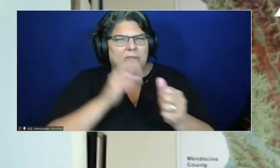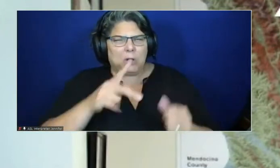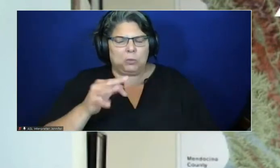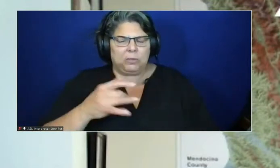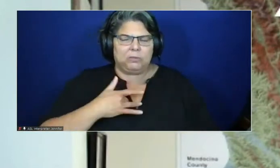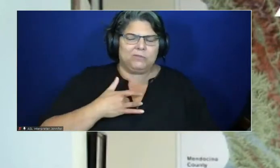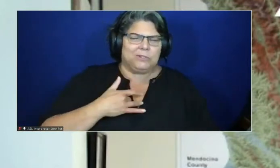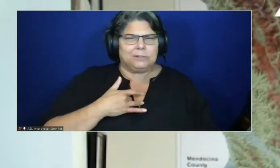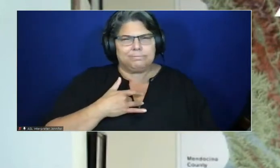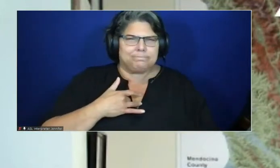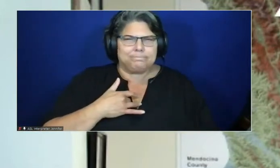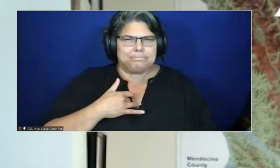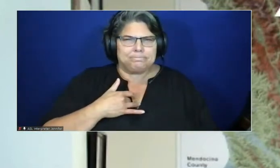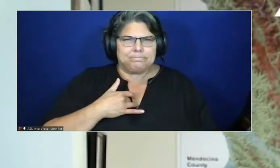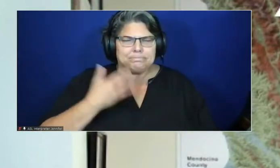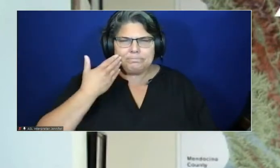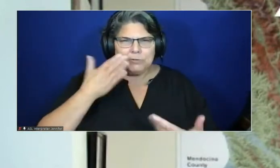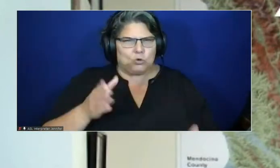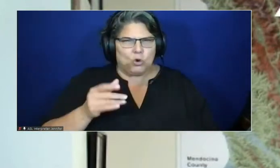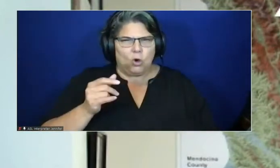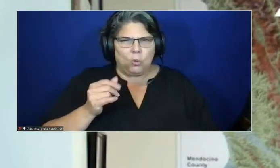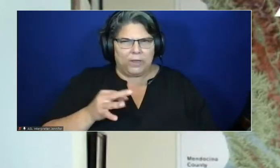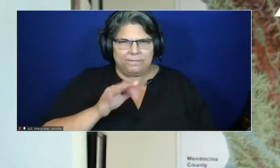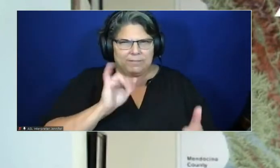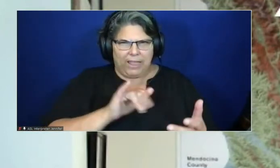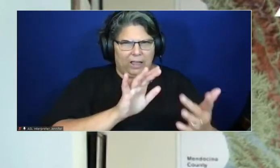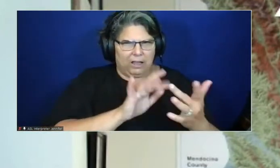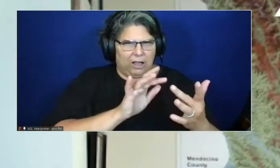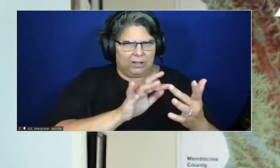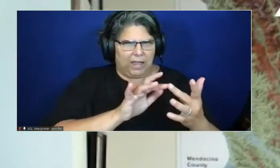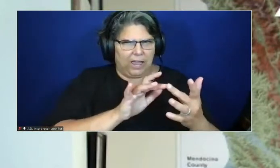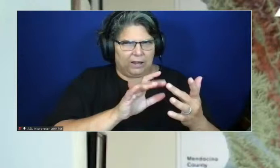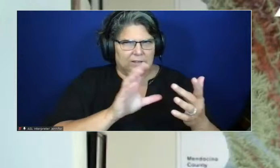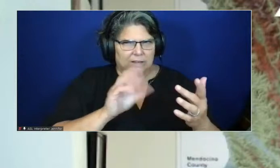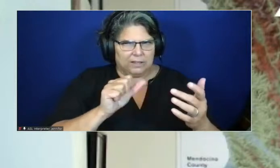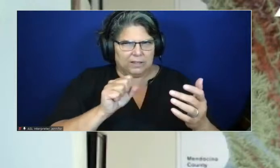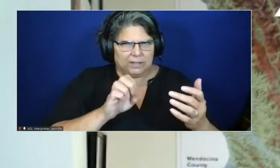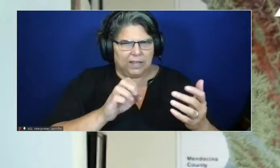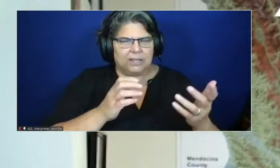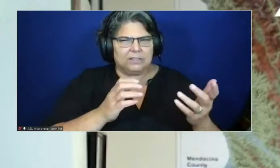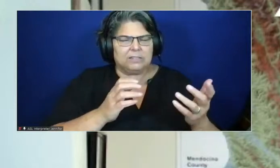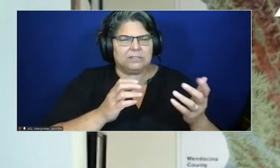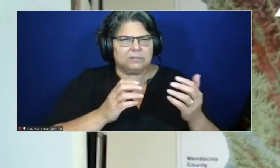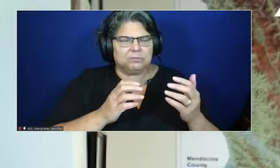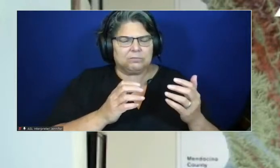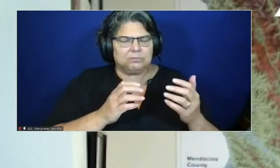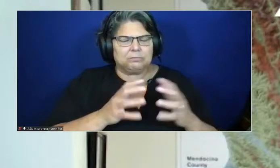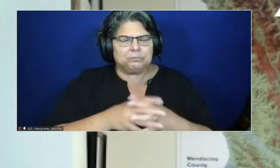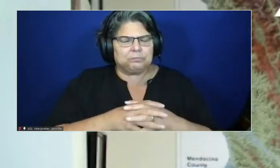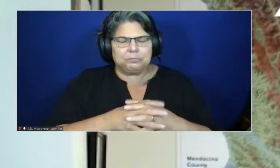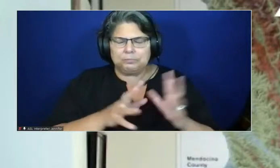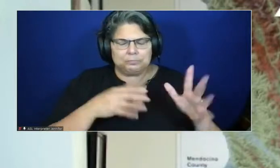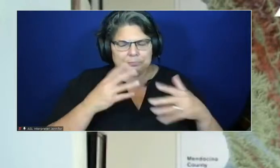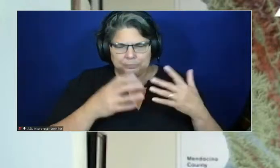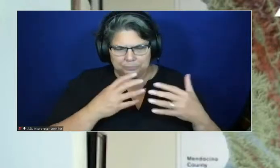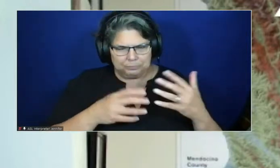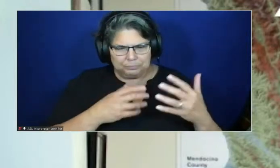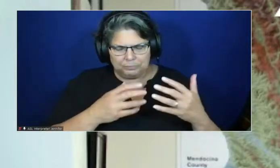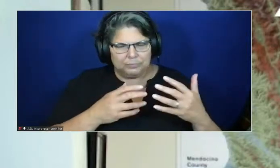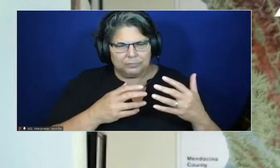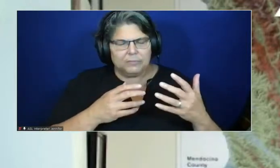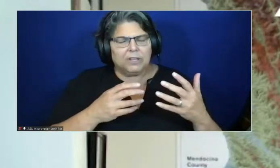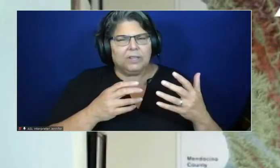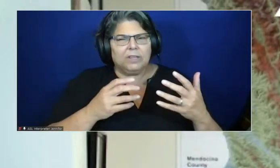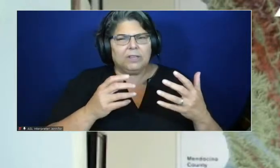sure that a contact case, if we can't be sure that we can find all